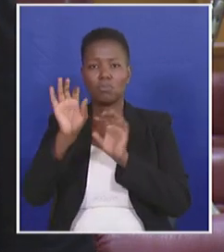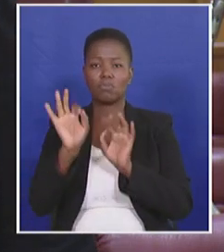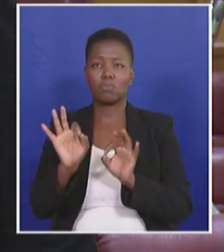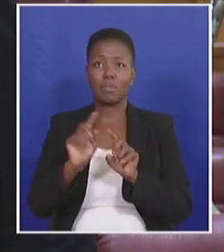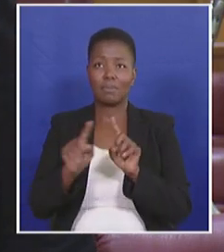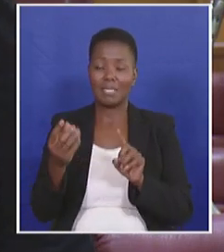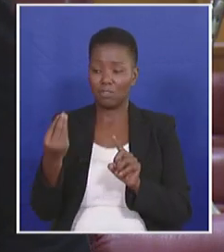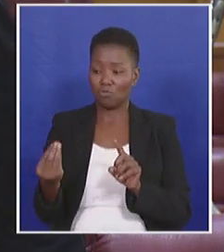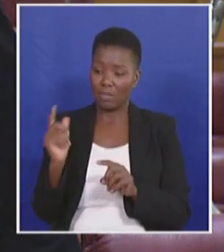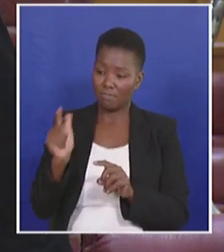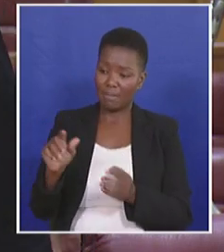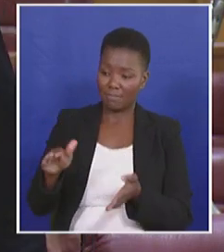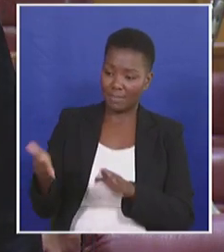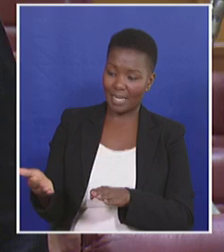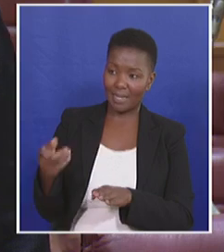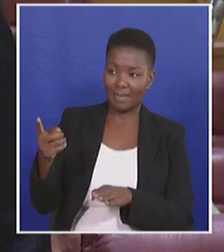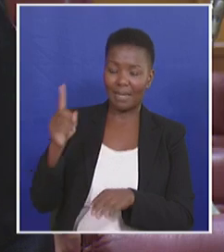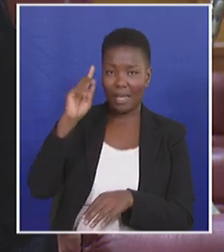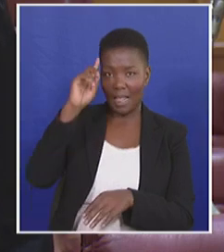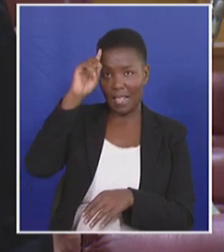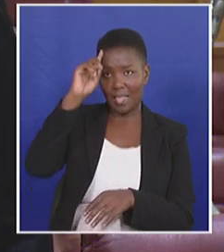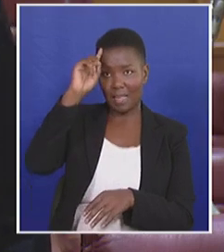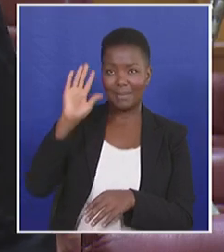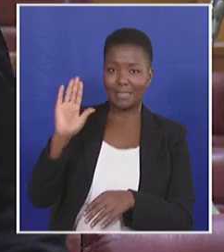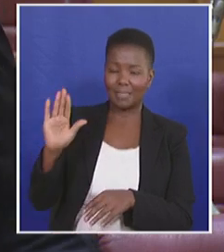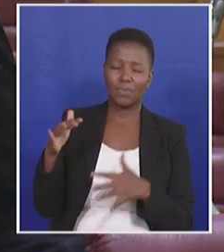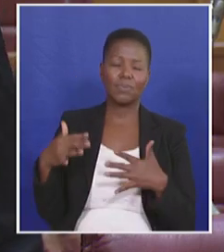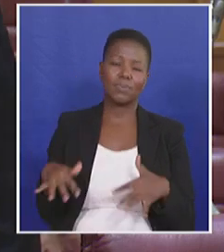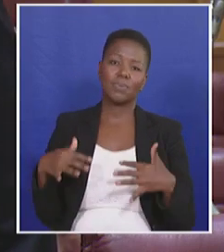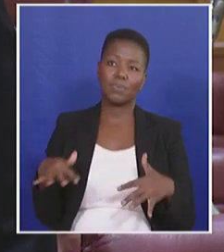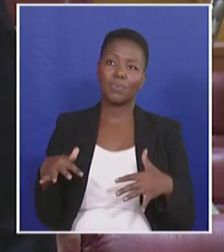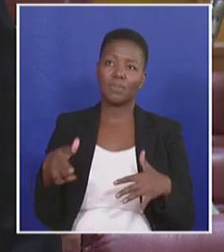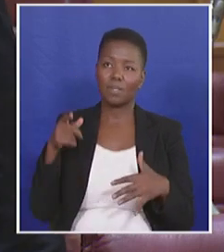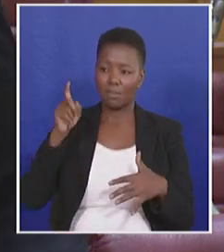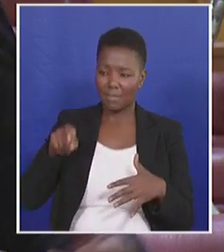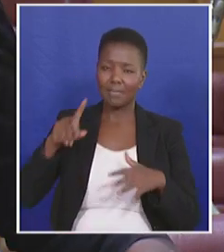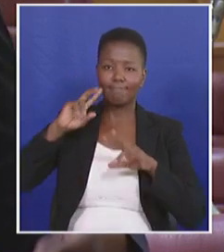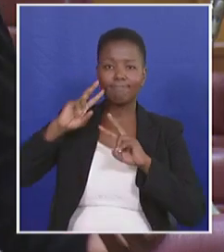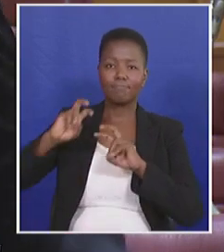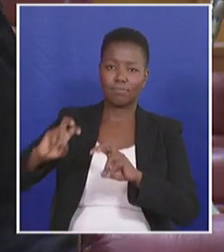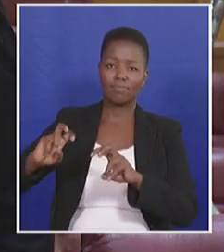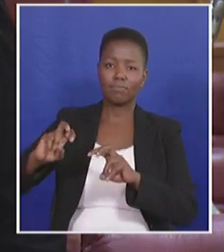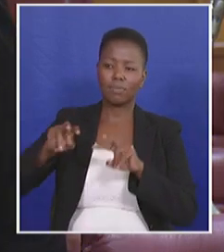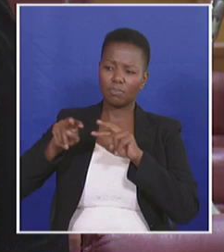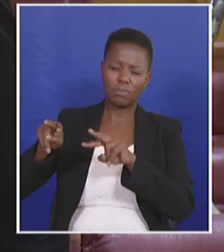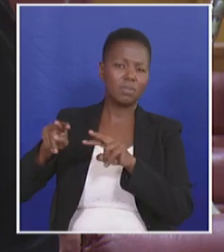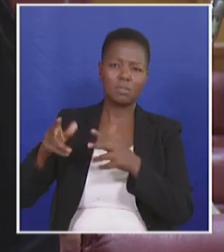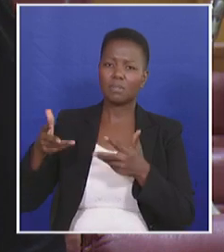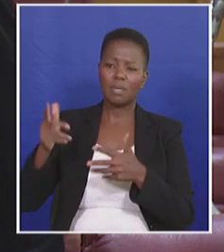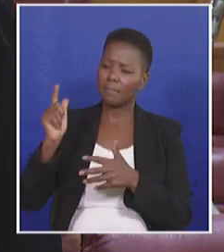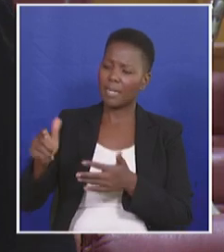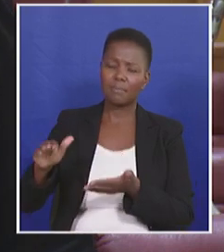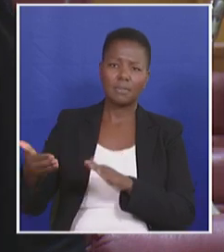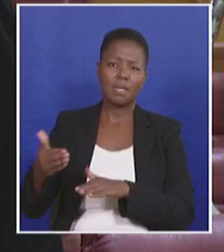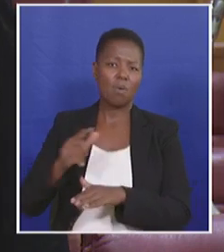of the child in Northwest is a matter that would have to be investigated to look at what were the